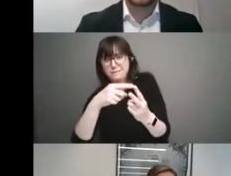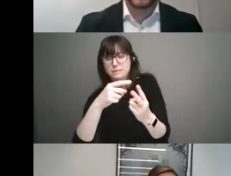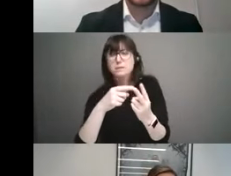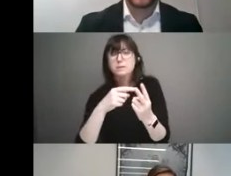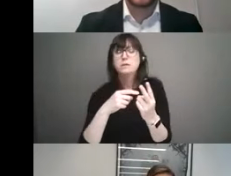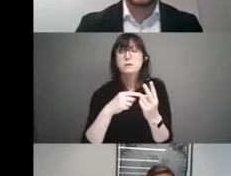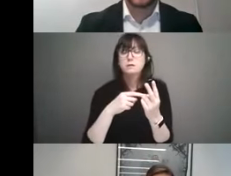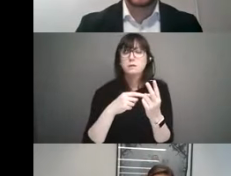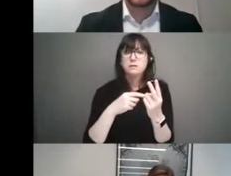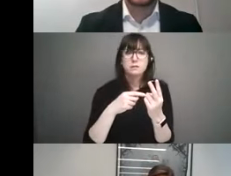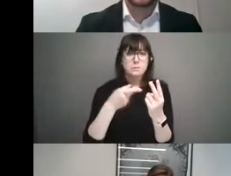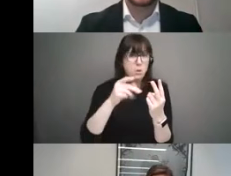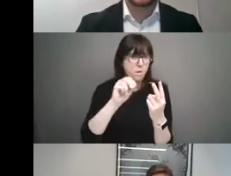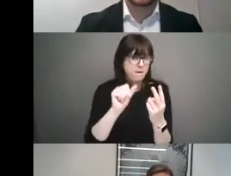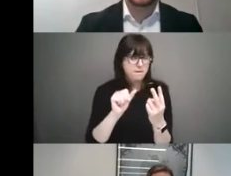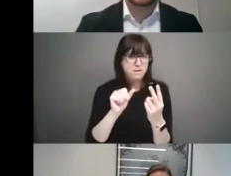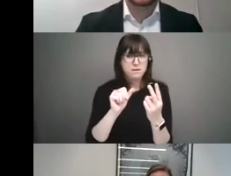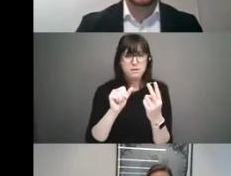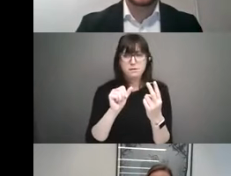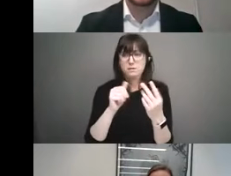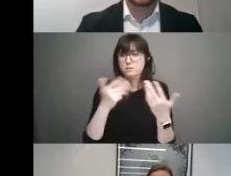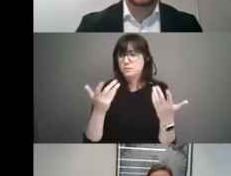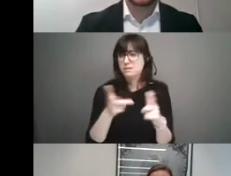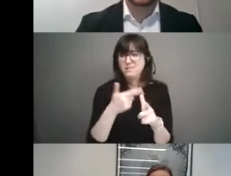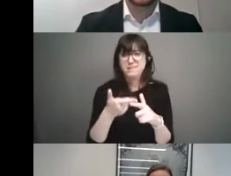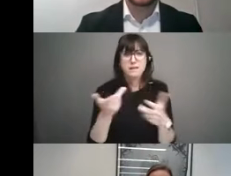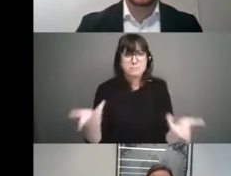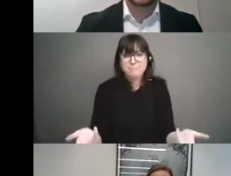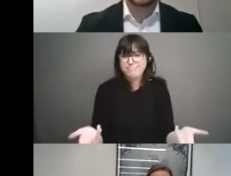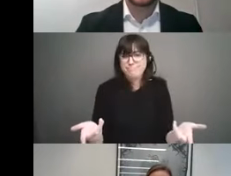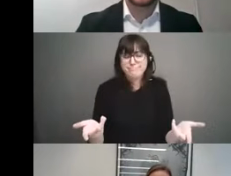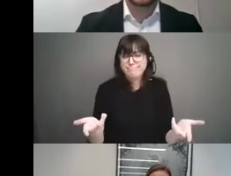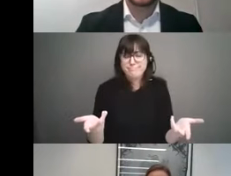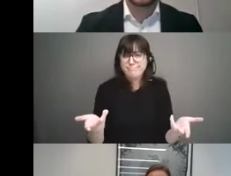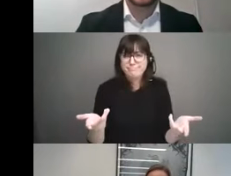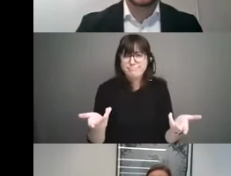appointee, grantee, and then you lose the ability